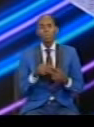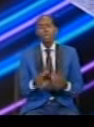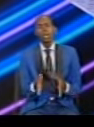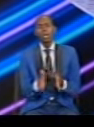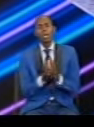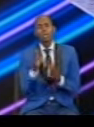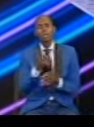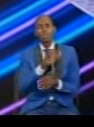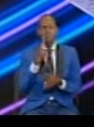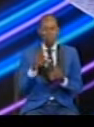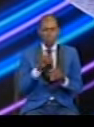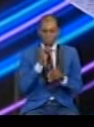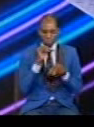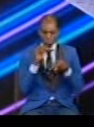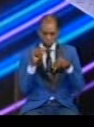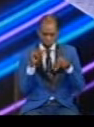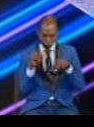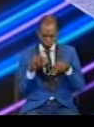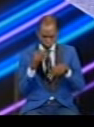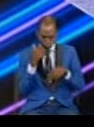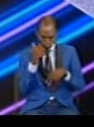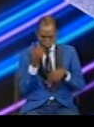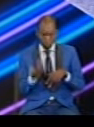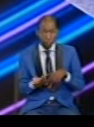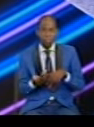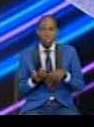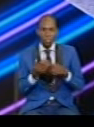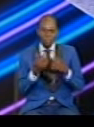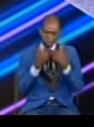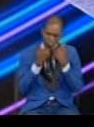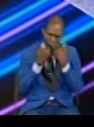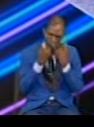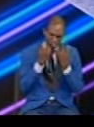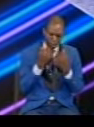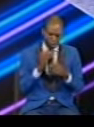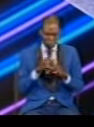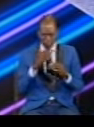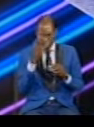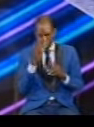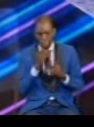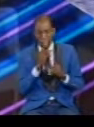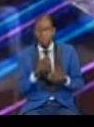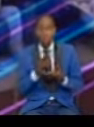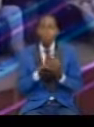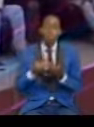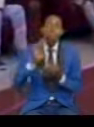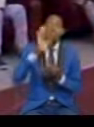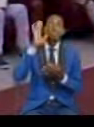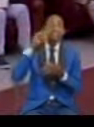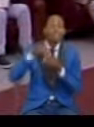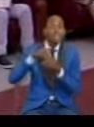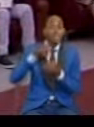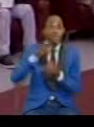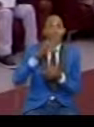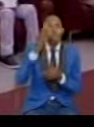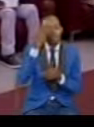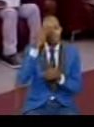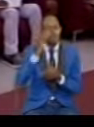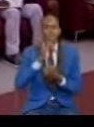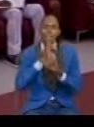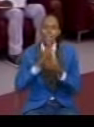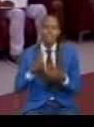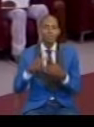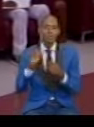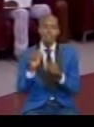any question, you are not looking down. It's, I don't know the answer to that one. The Holy Ghost in you knows the answer to